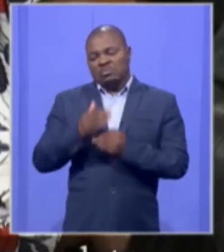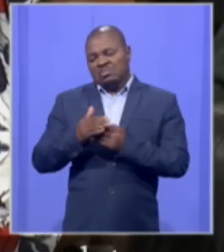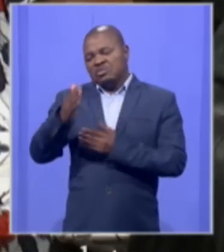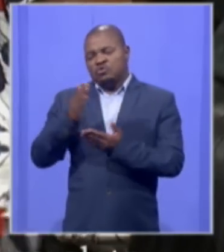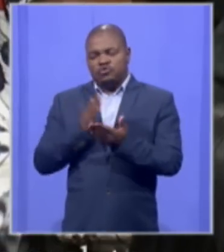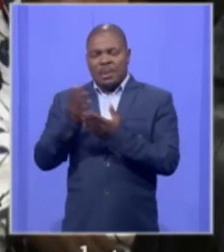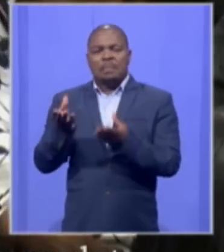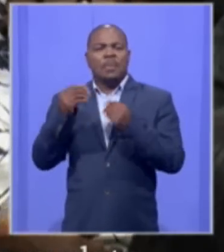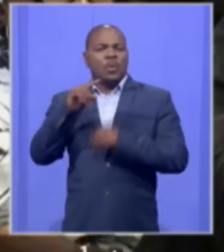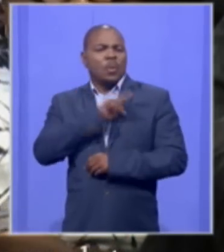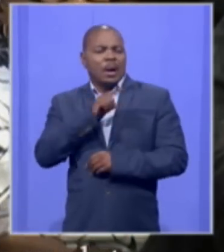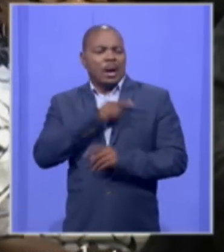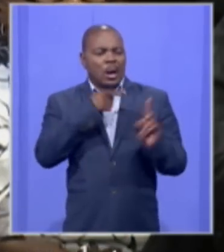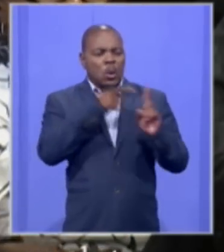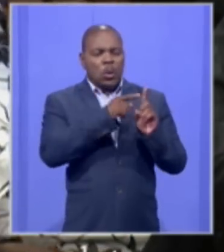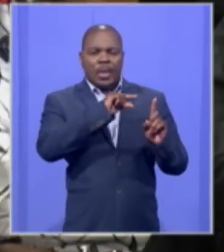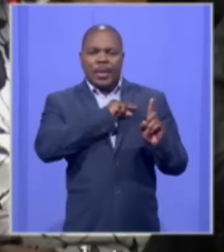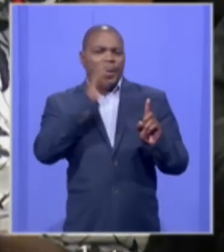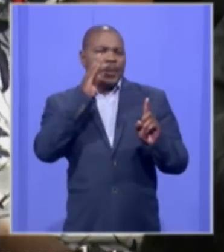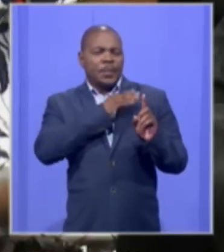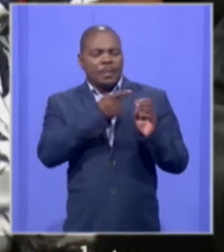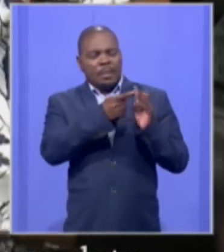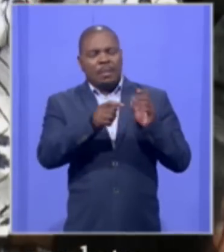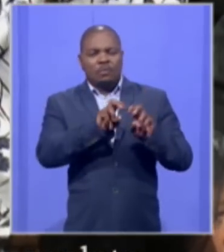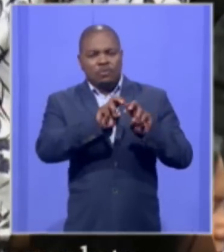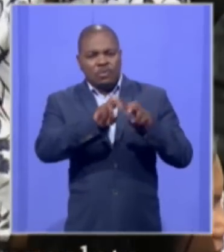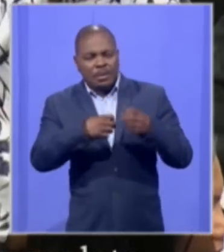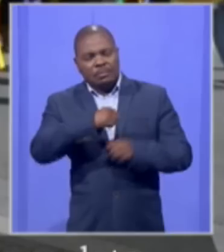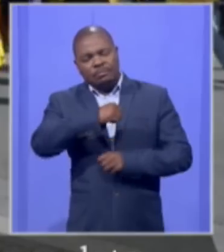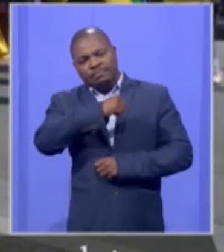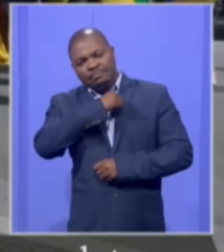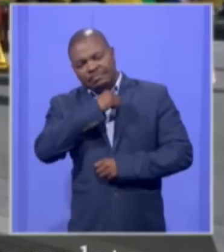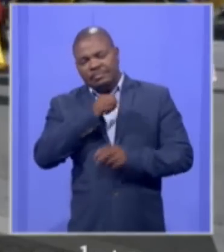ga gore ba se bone melatong ya go kata le go thopa.